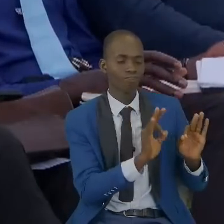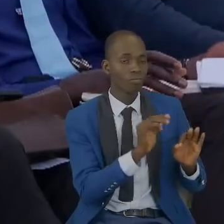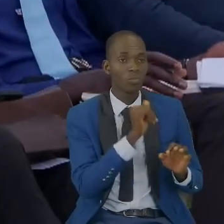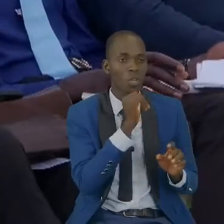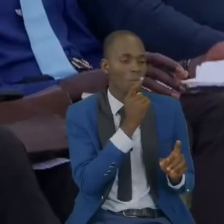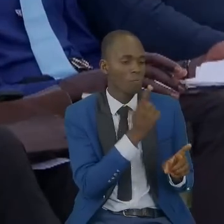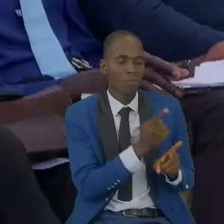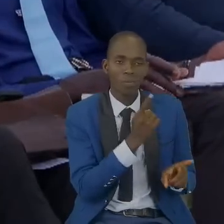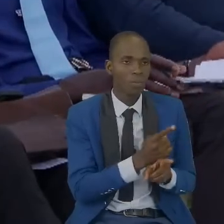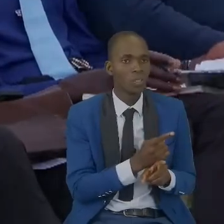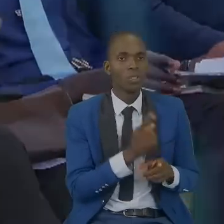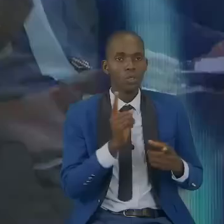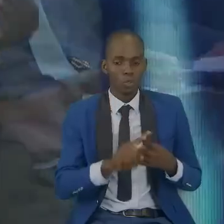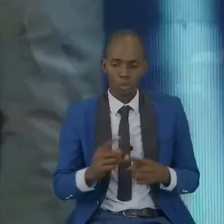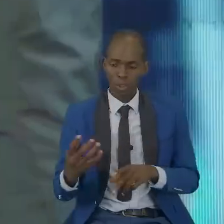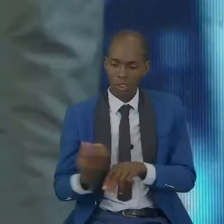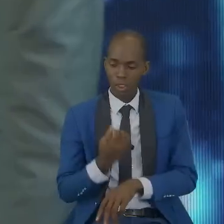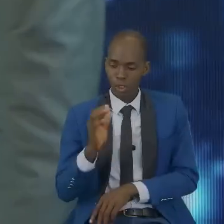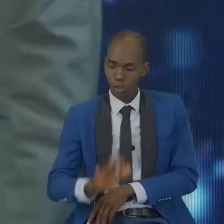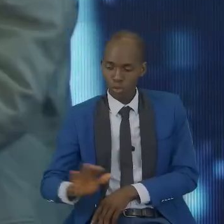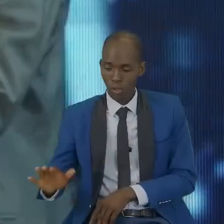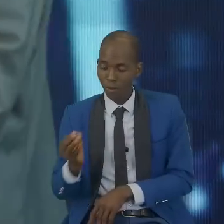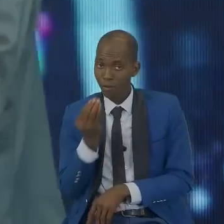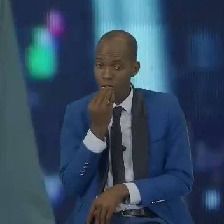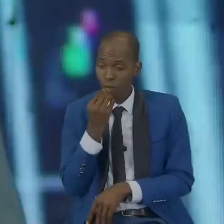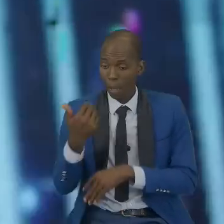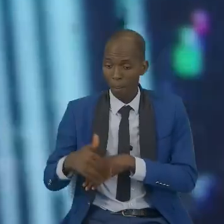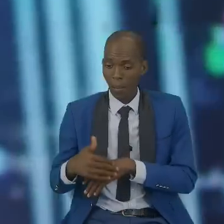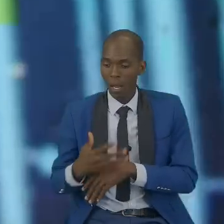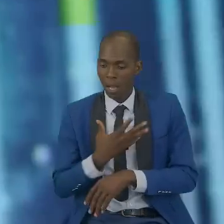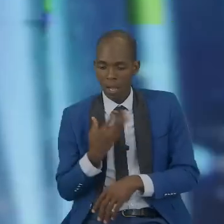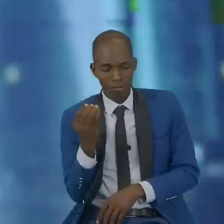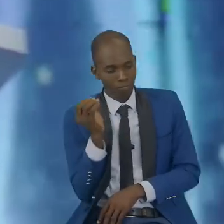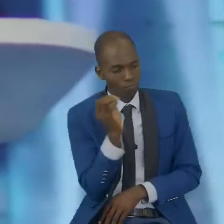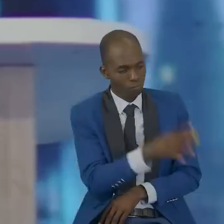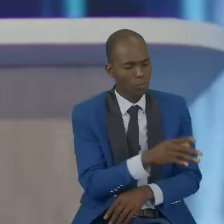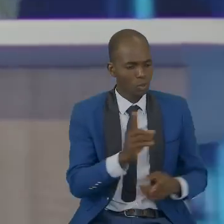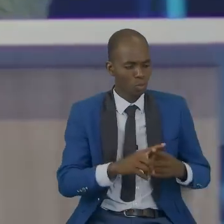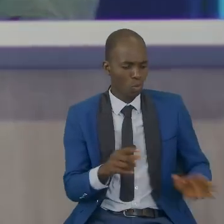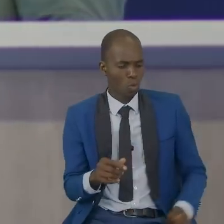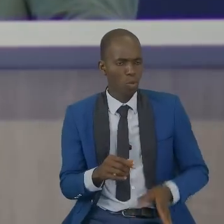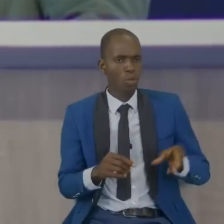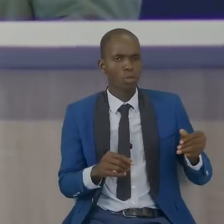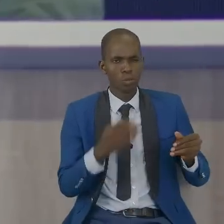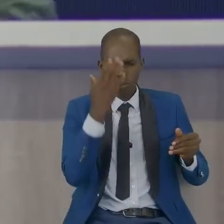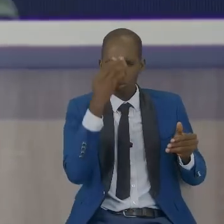not meet to take the children's bread and cast it to dogs. You know the